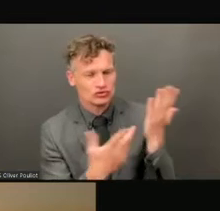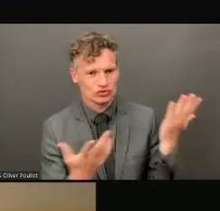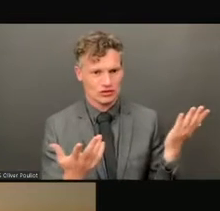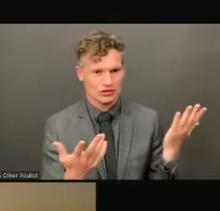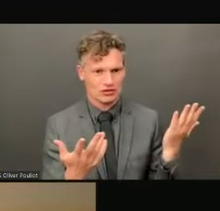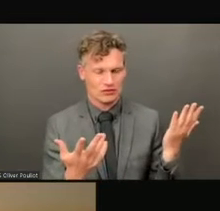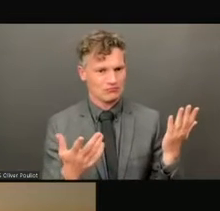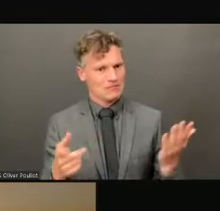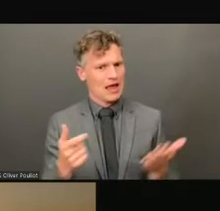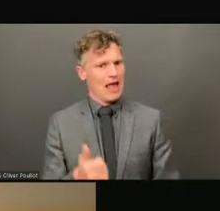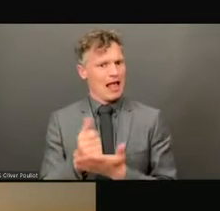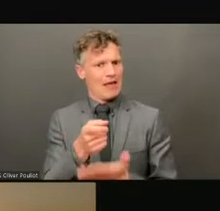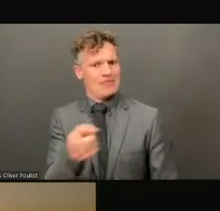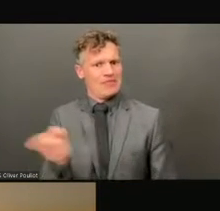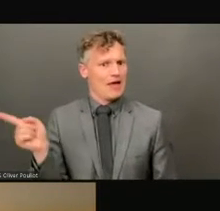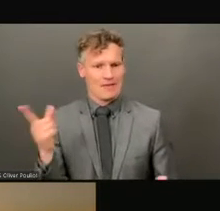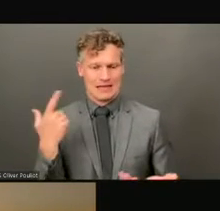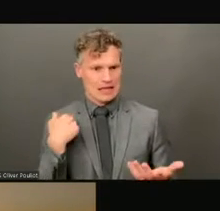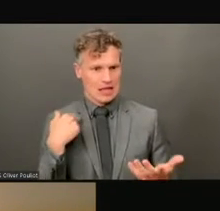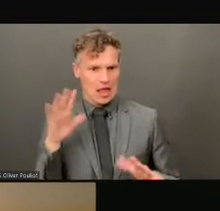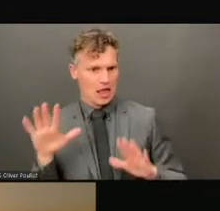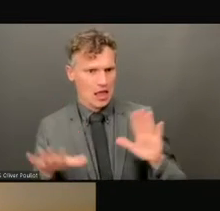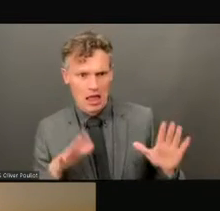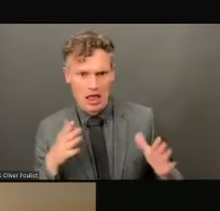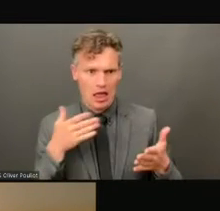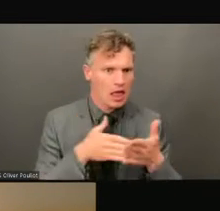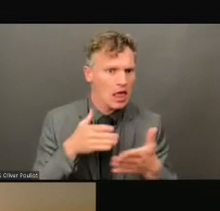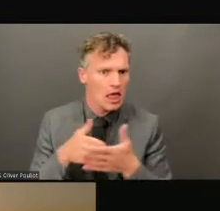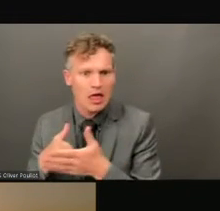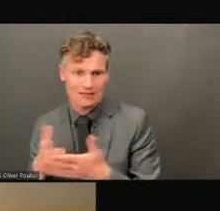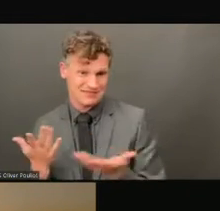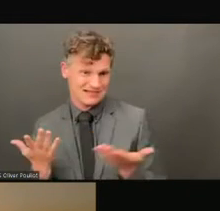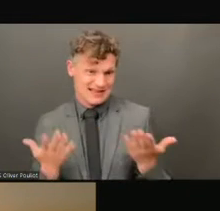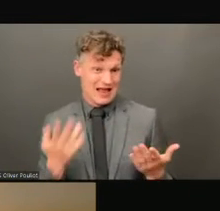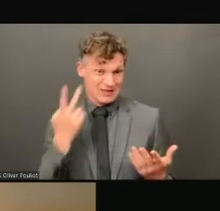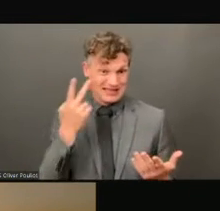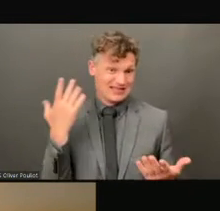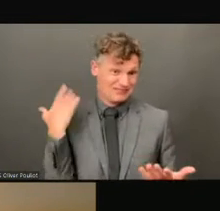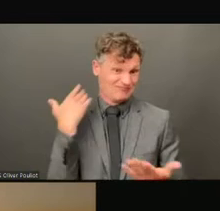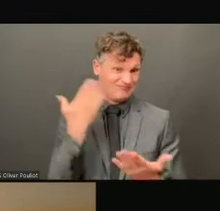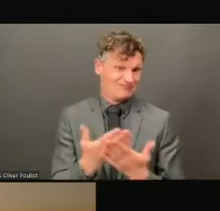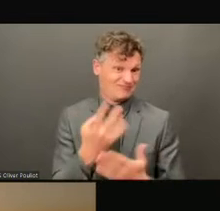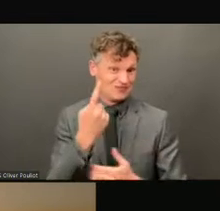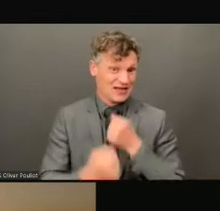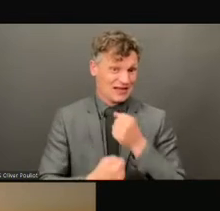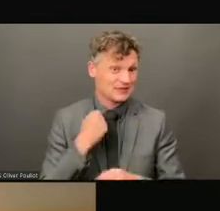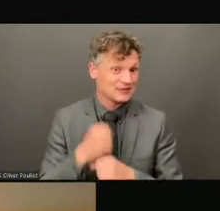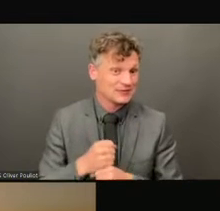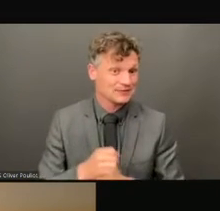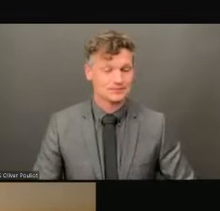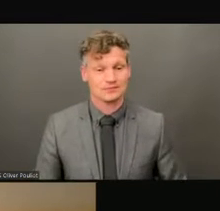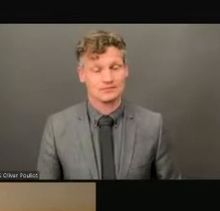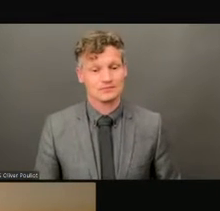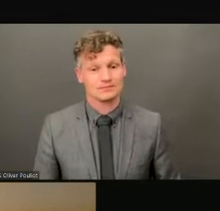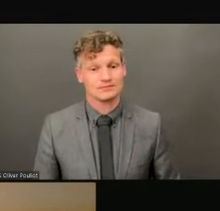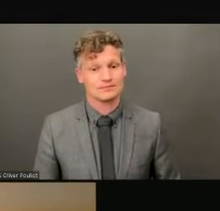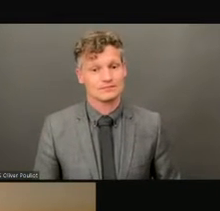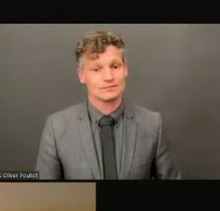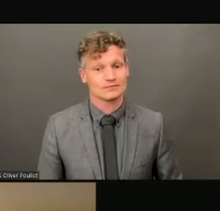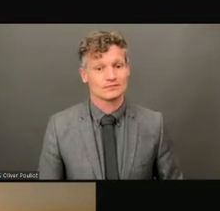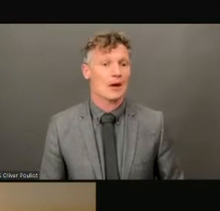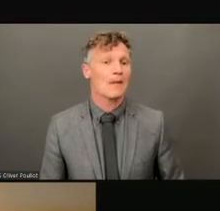we have seen in the current crisis. Procedural accommodation need to be made for older persons, in particular those